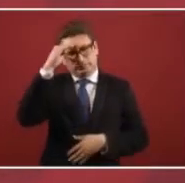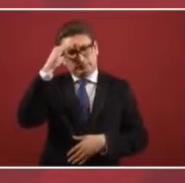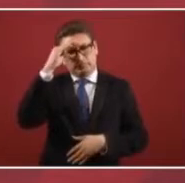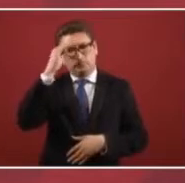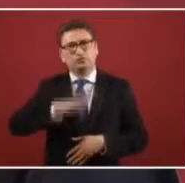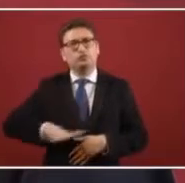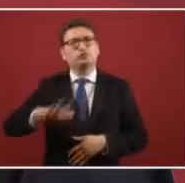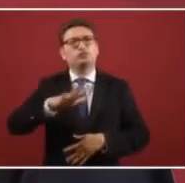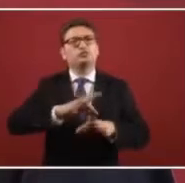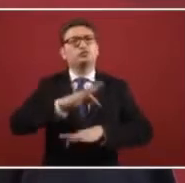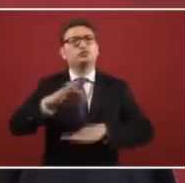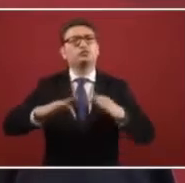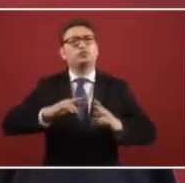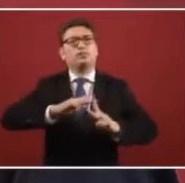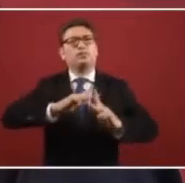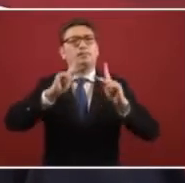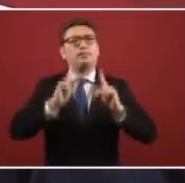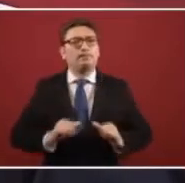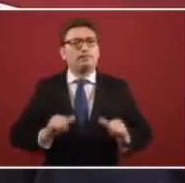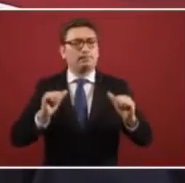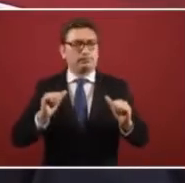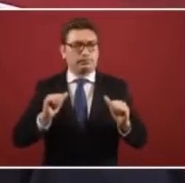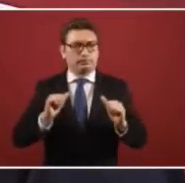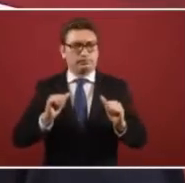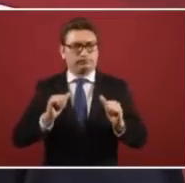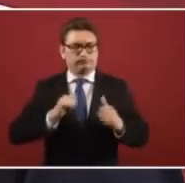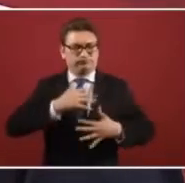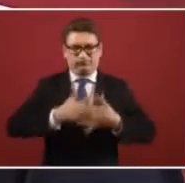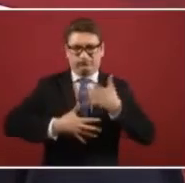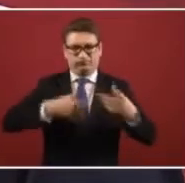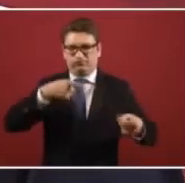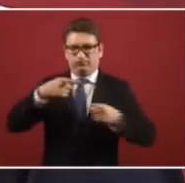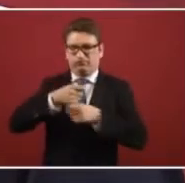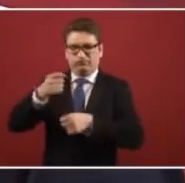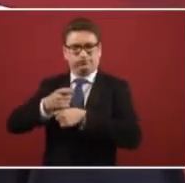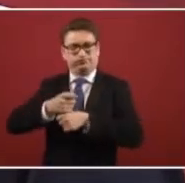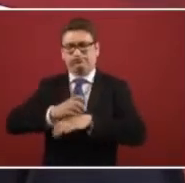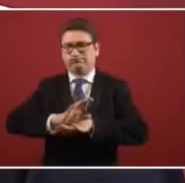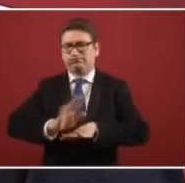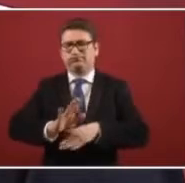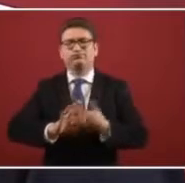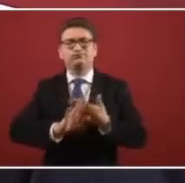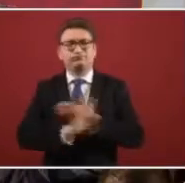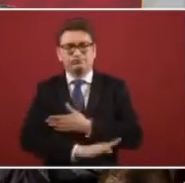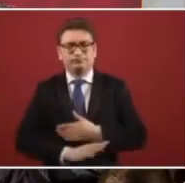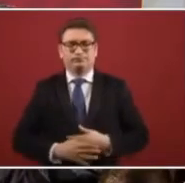to look for peace. We need to talk about nonviolence.